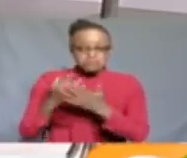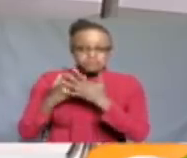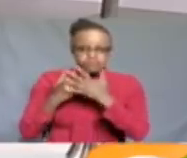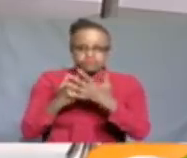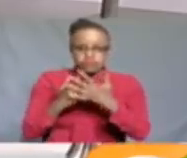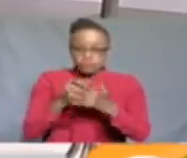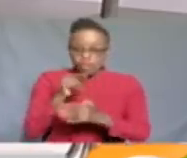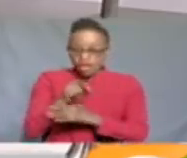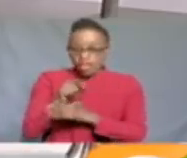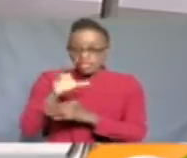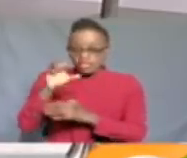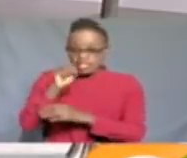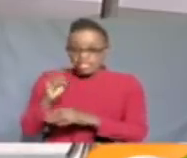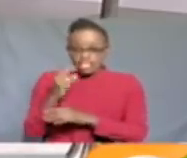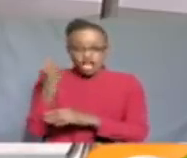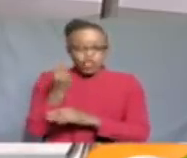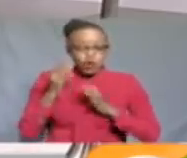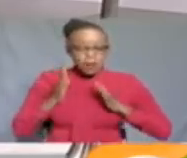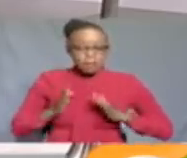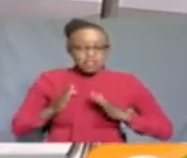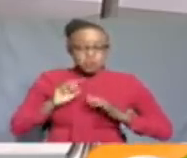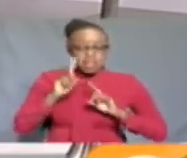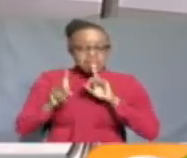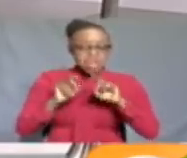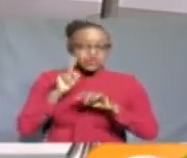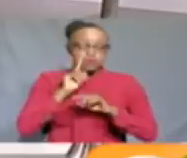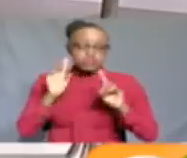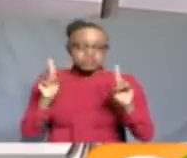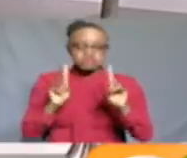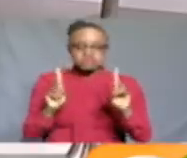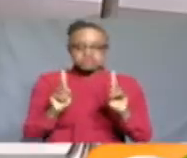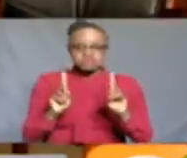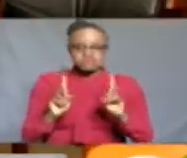Treasury CS, and he's not the only one being grilled tomorrow.